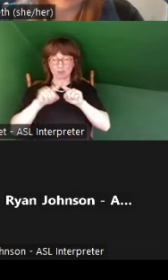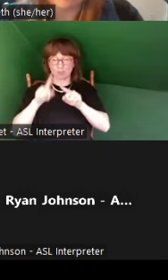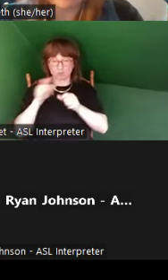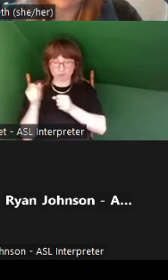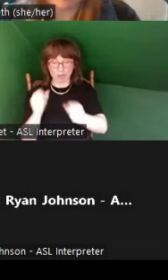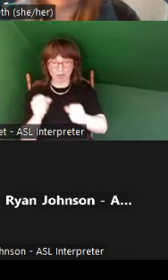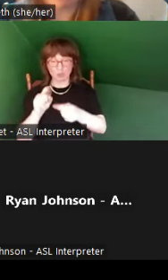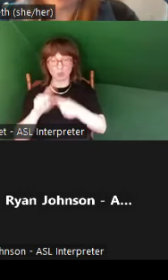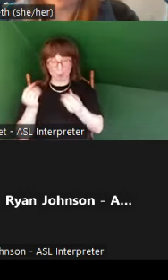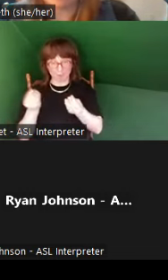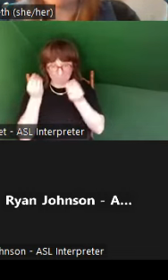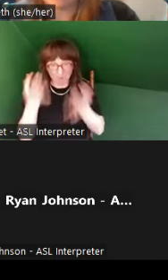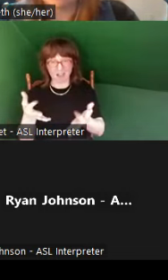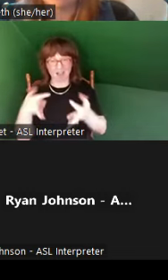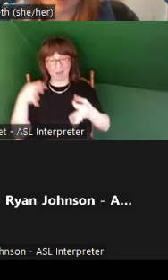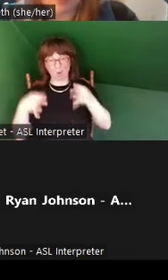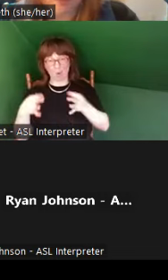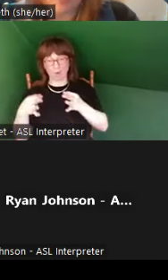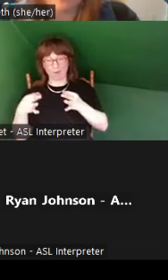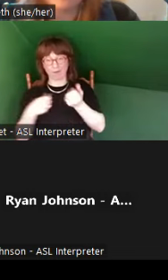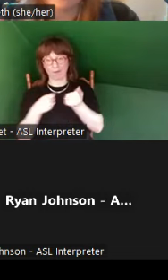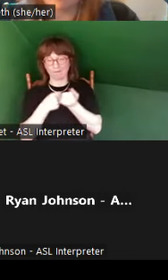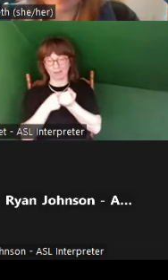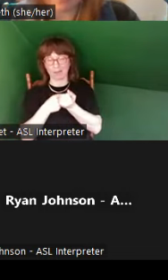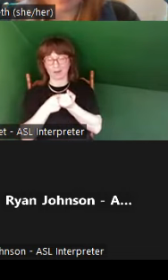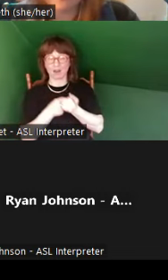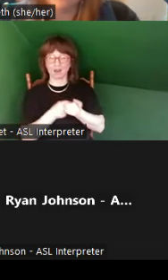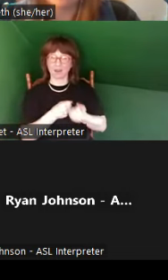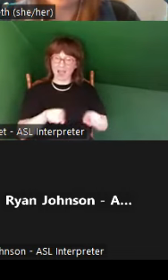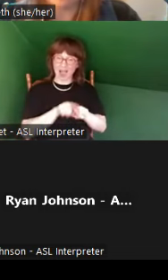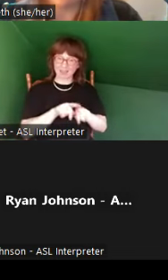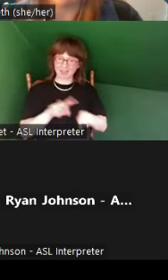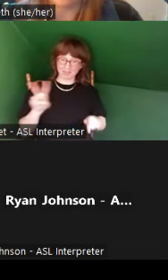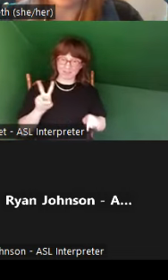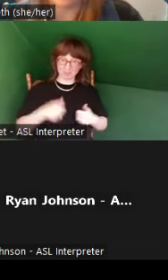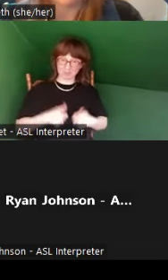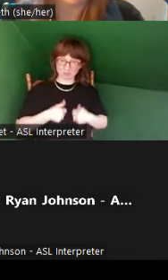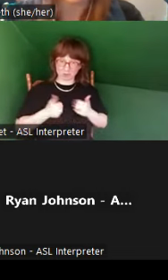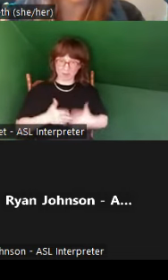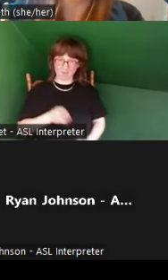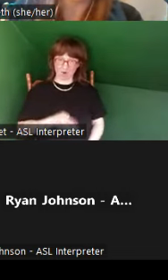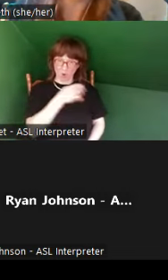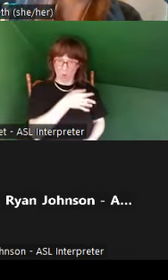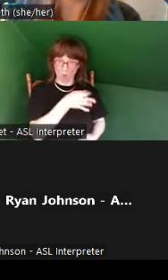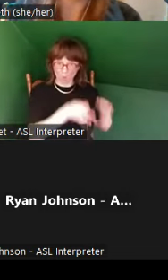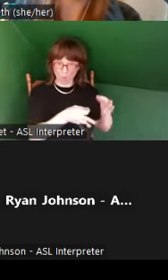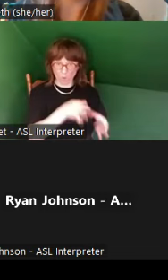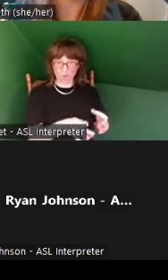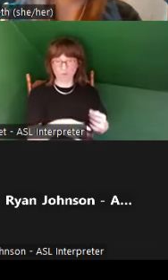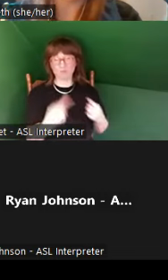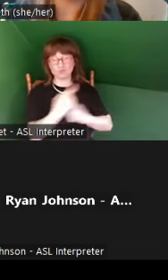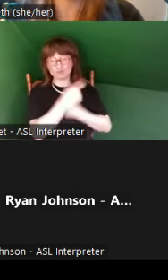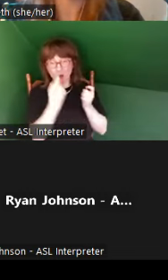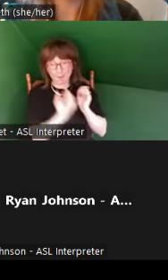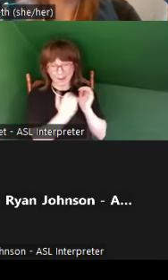courtroom as a victim survivor can be traumatizing and confusing, and is often a new experience